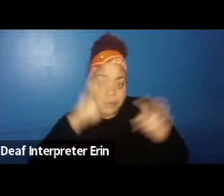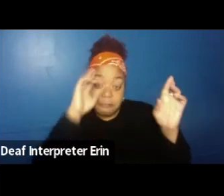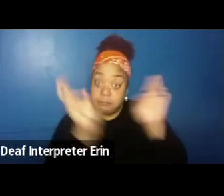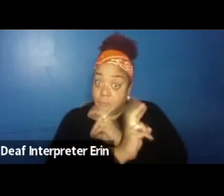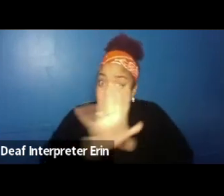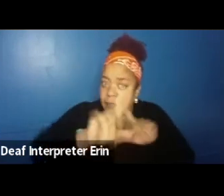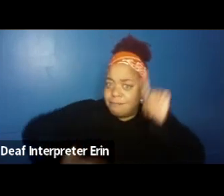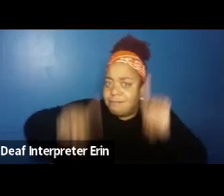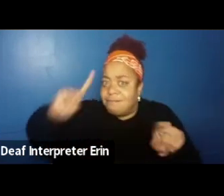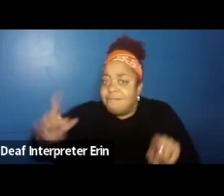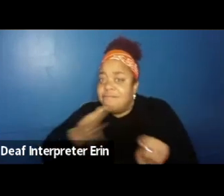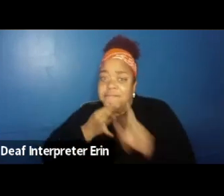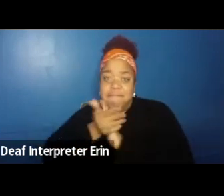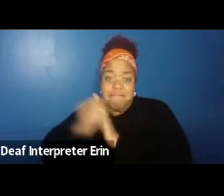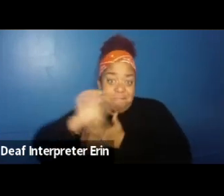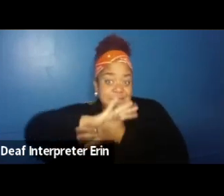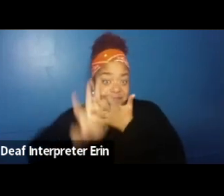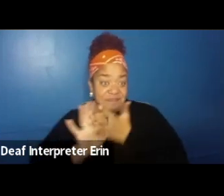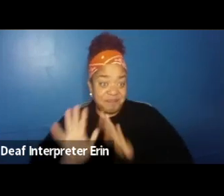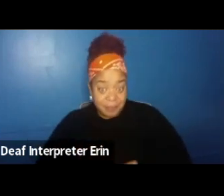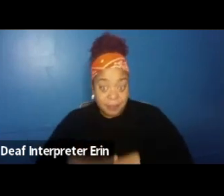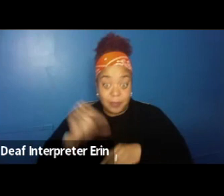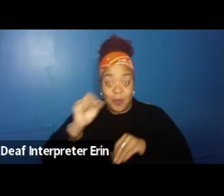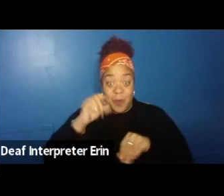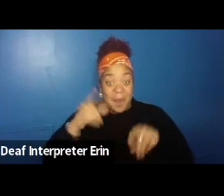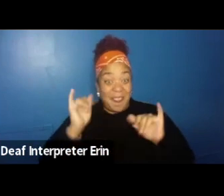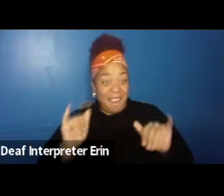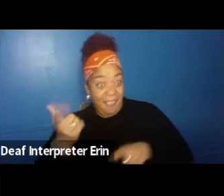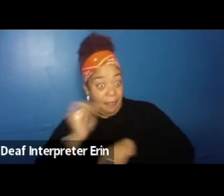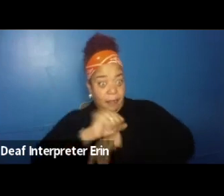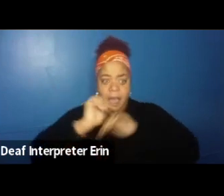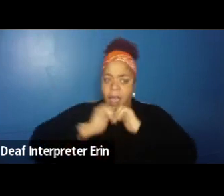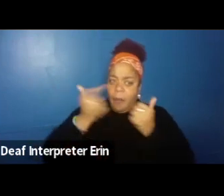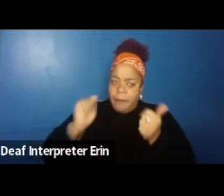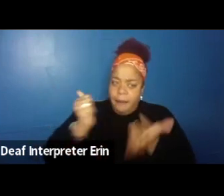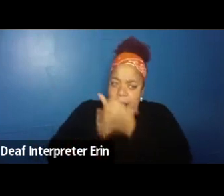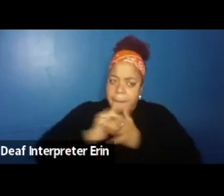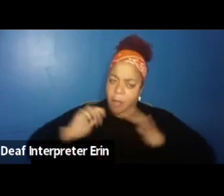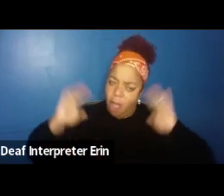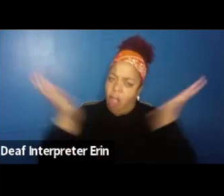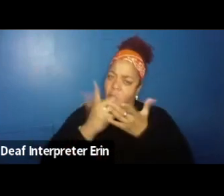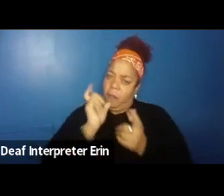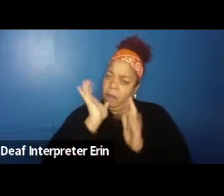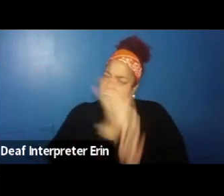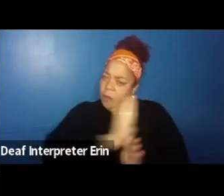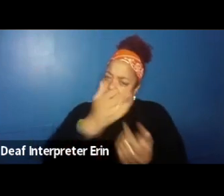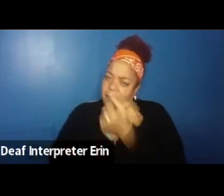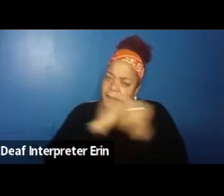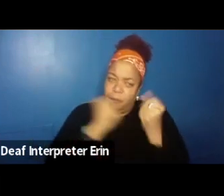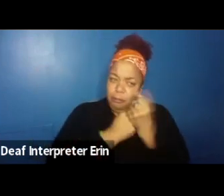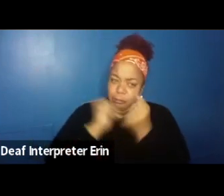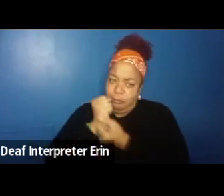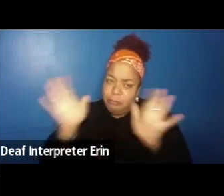Overcoming oppression aids everyone's liberation. It is our responsibility to challenge various forms of prejudice. We educate in the